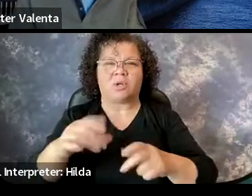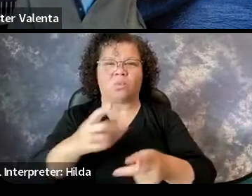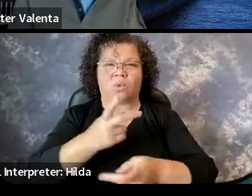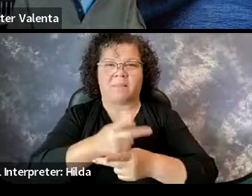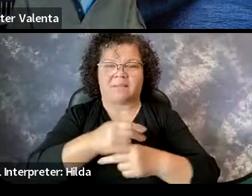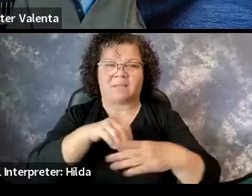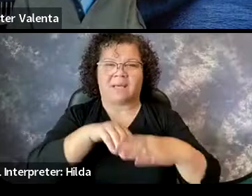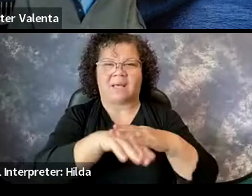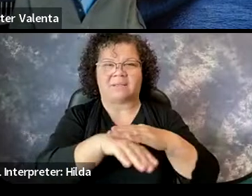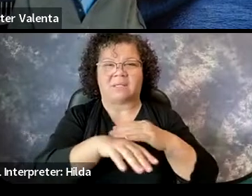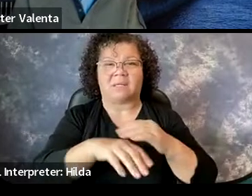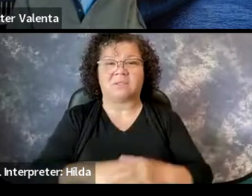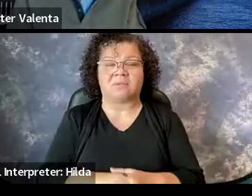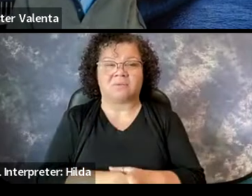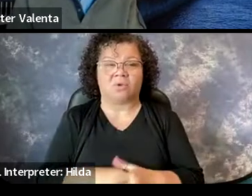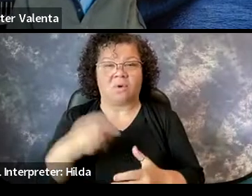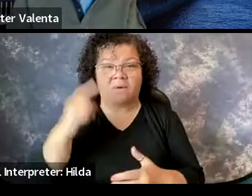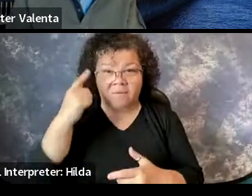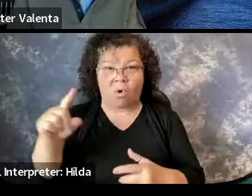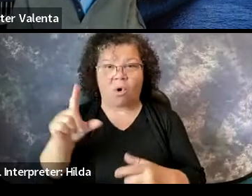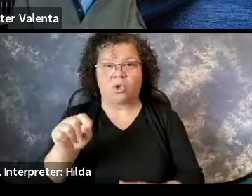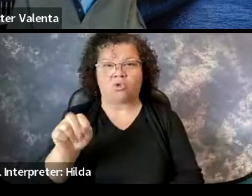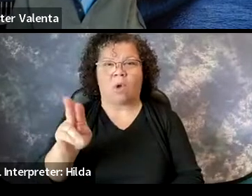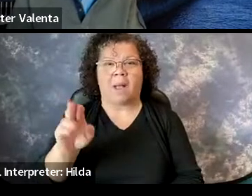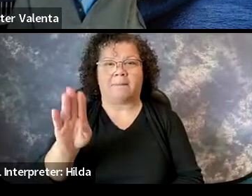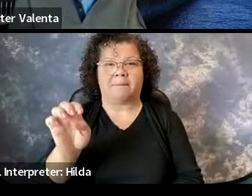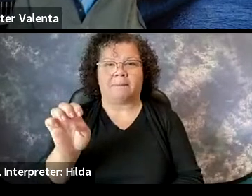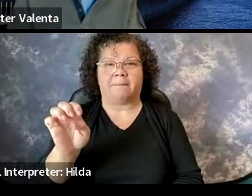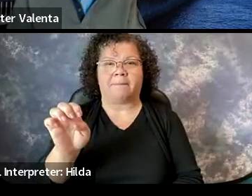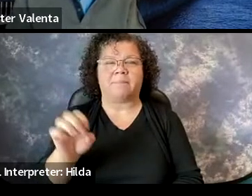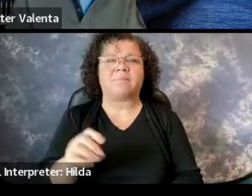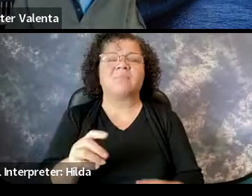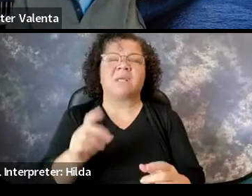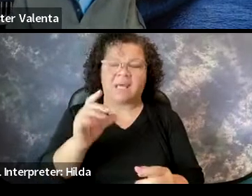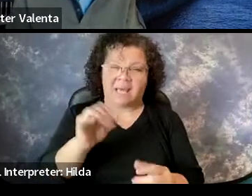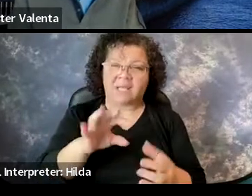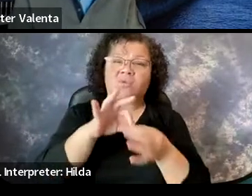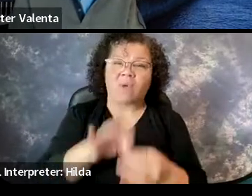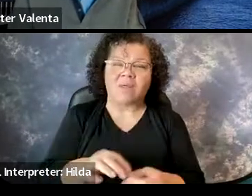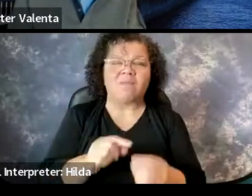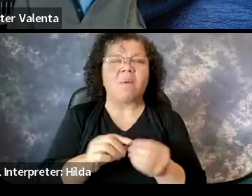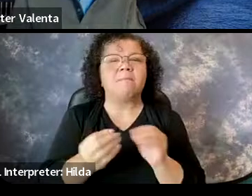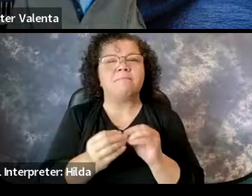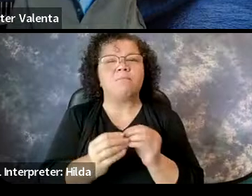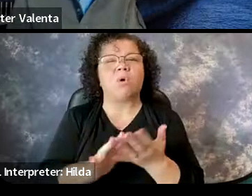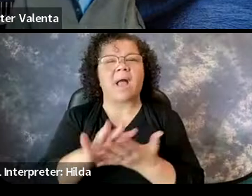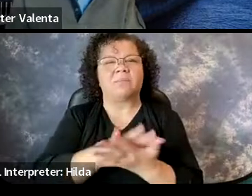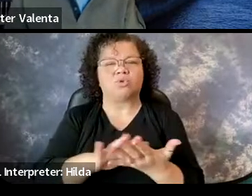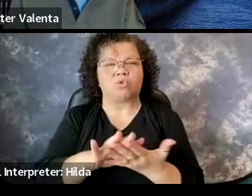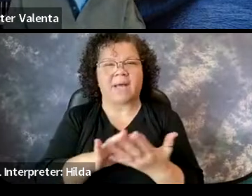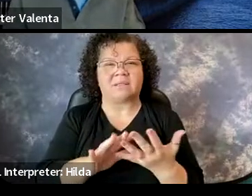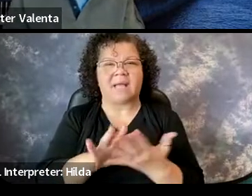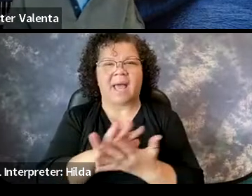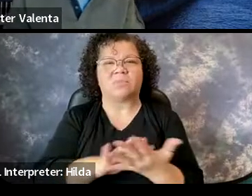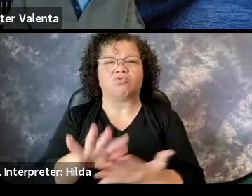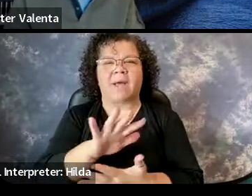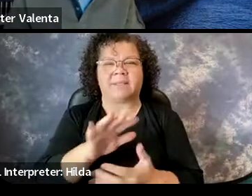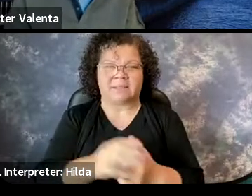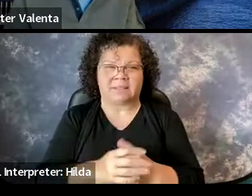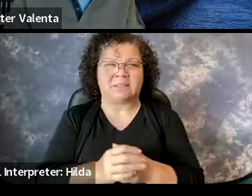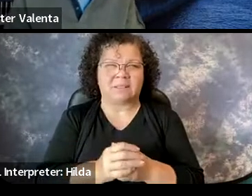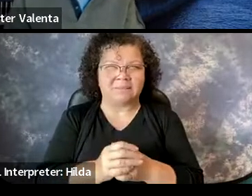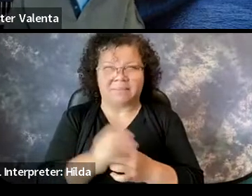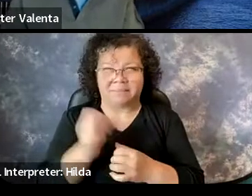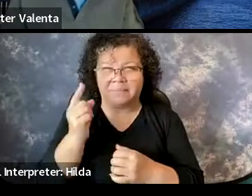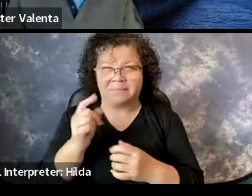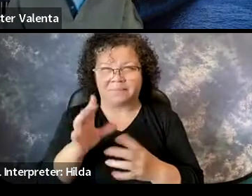think it's relevant, but it's more abstract to the construction body of work is how I see this. So just